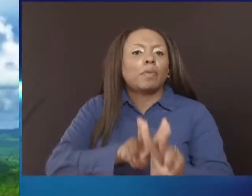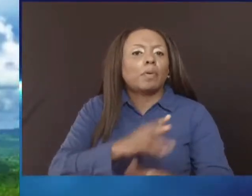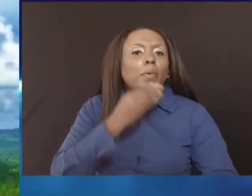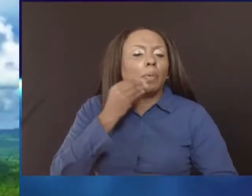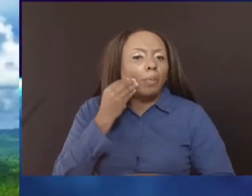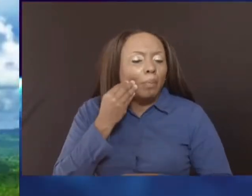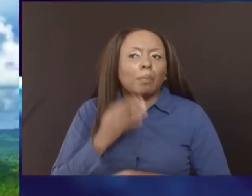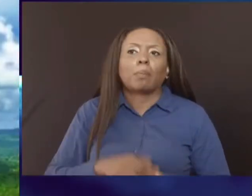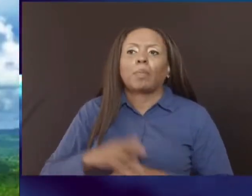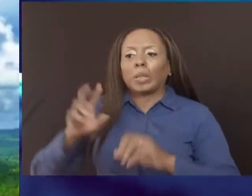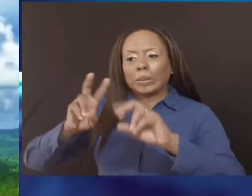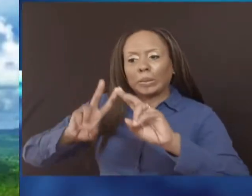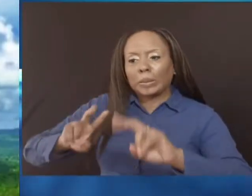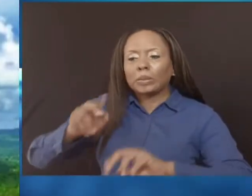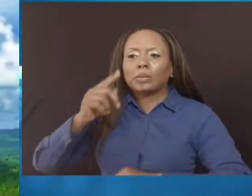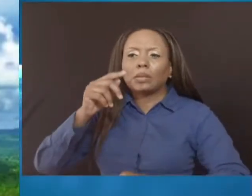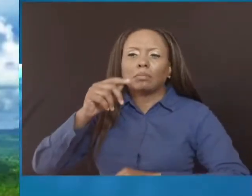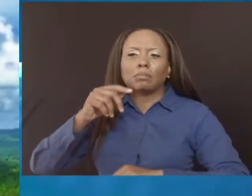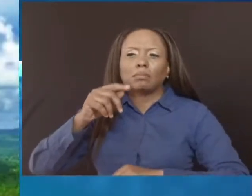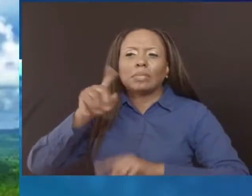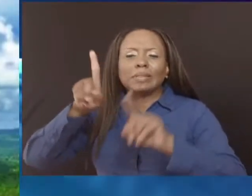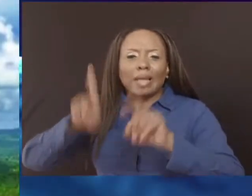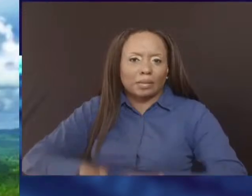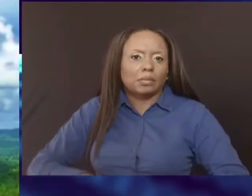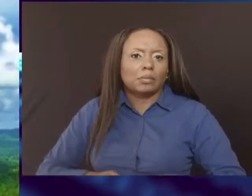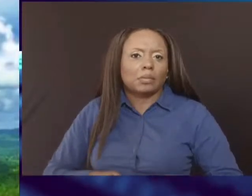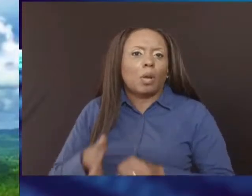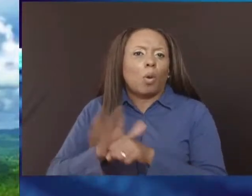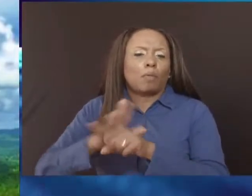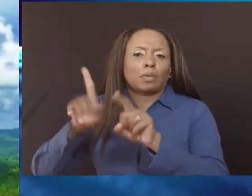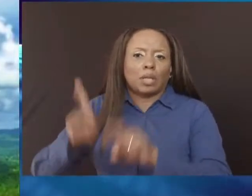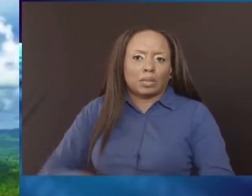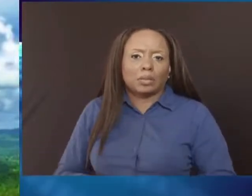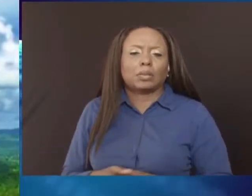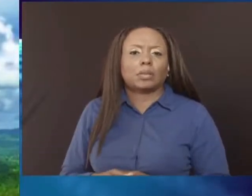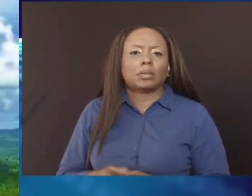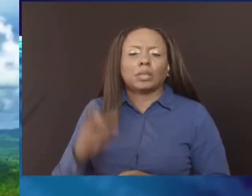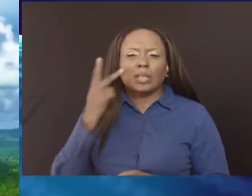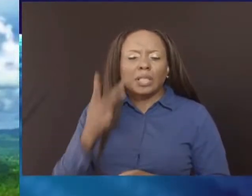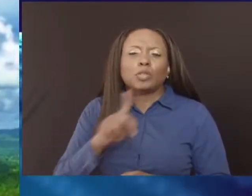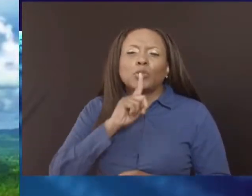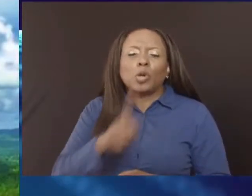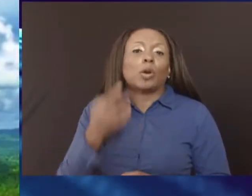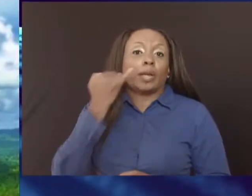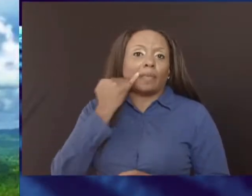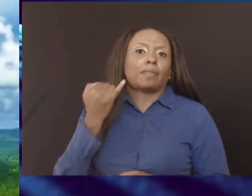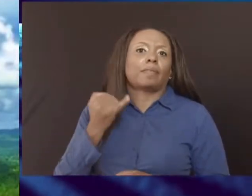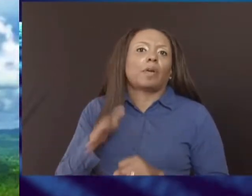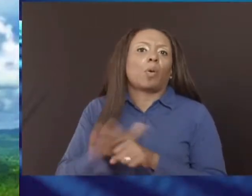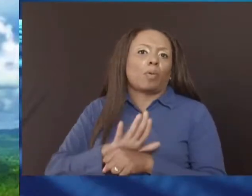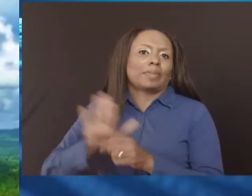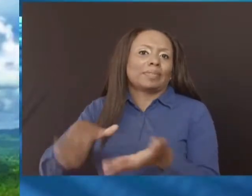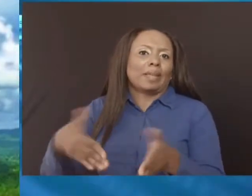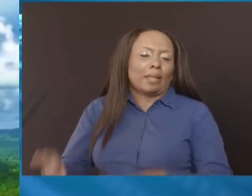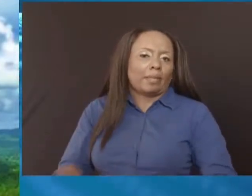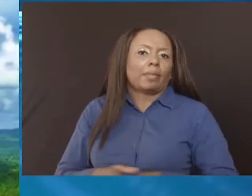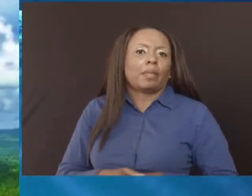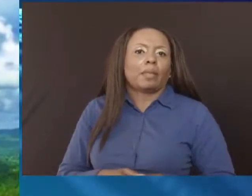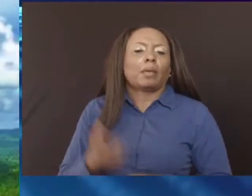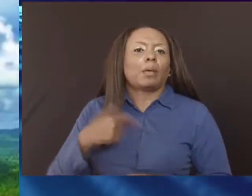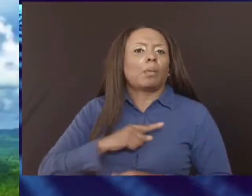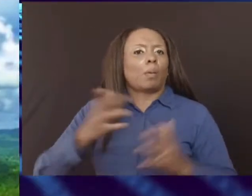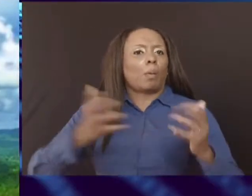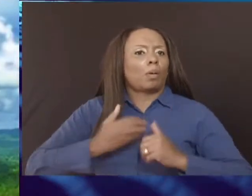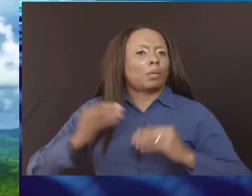those cases are actually expedited through the public health lab, so that we are fully aware